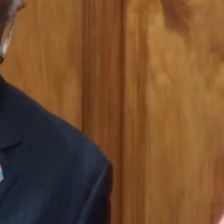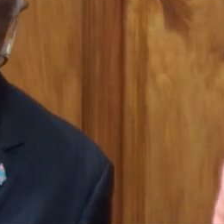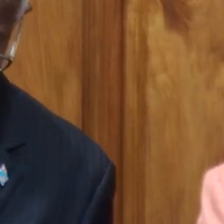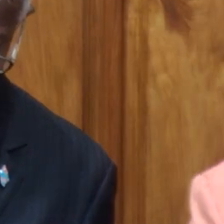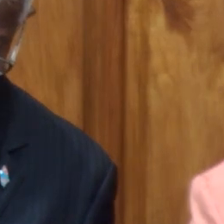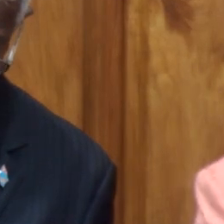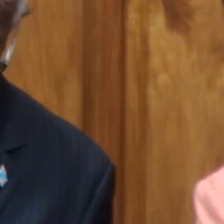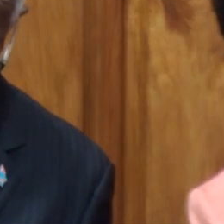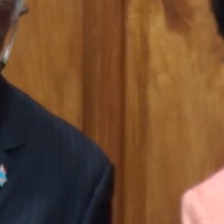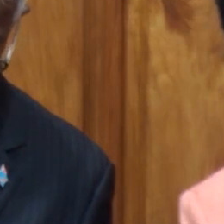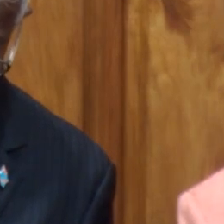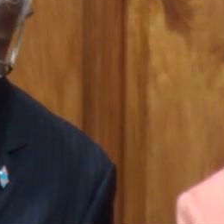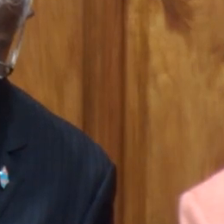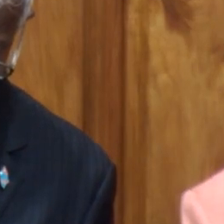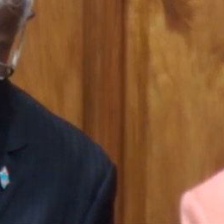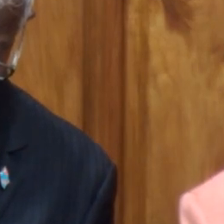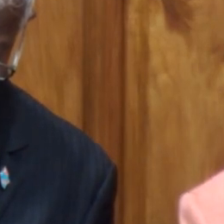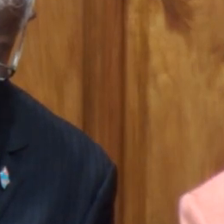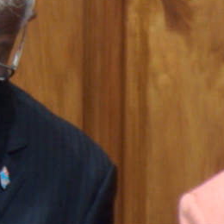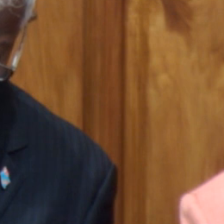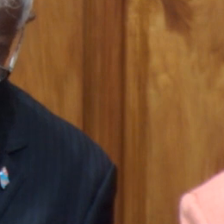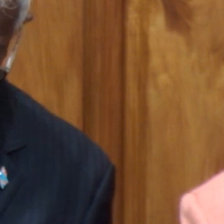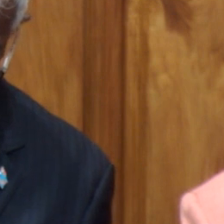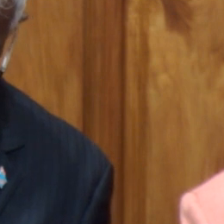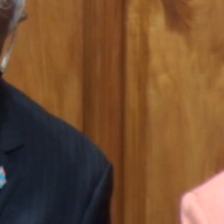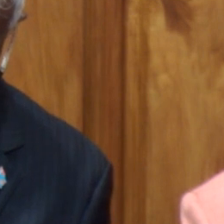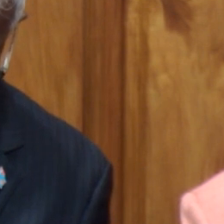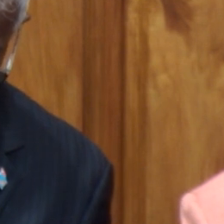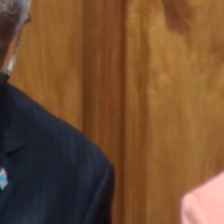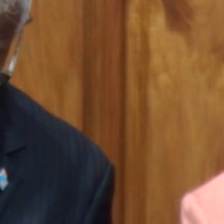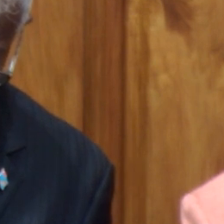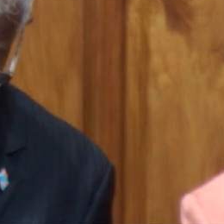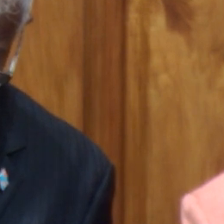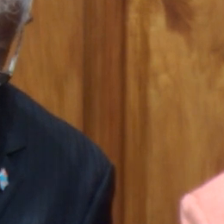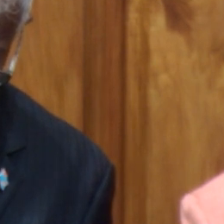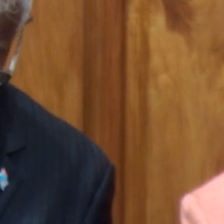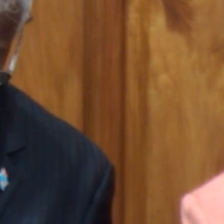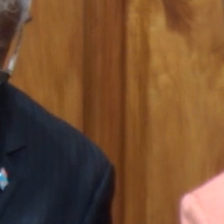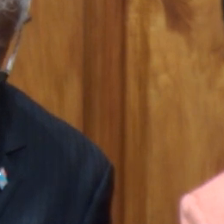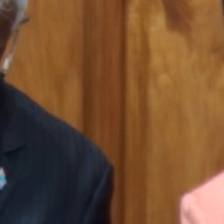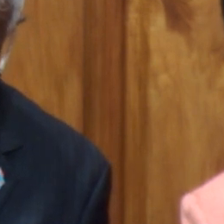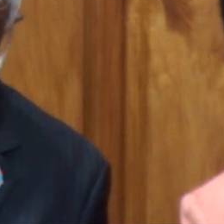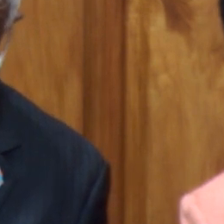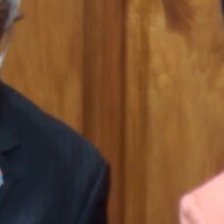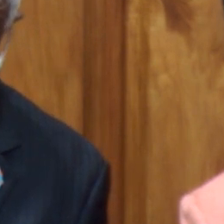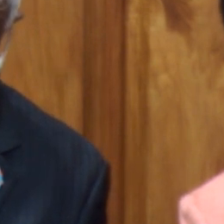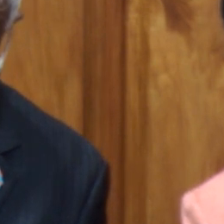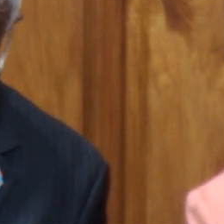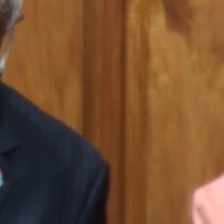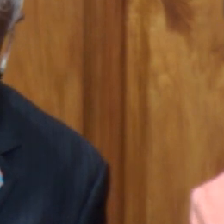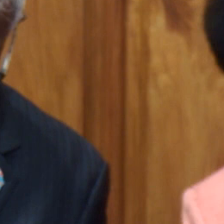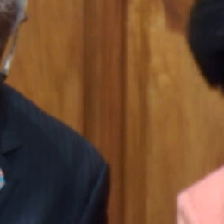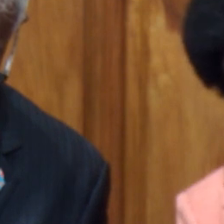There are, Mr. Speaker, sir, a number of distinct hallmarks of this budget that need to be highlighted. First of